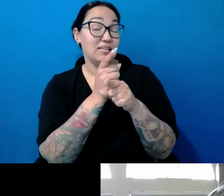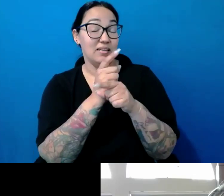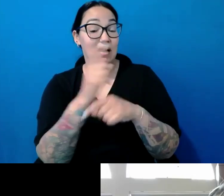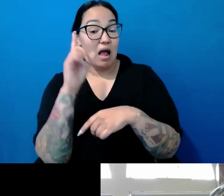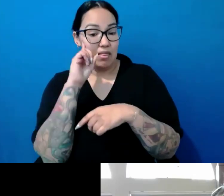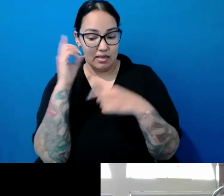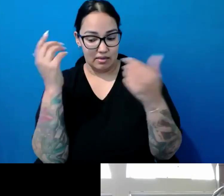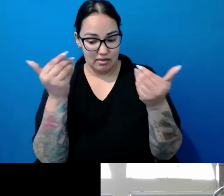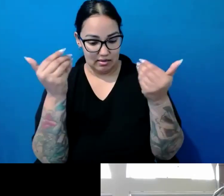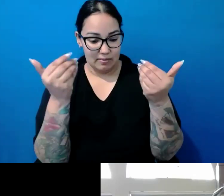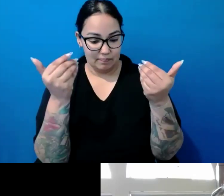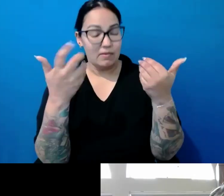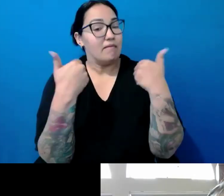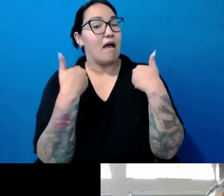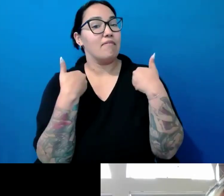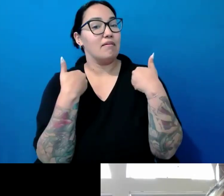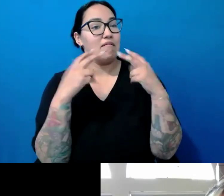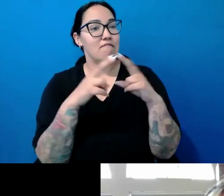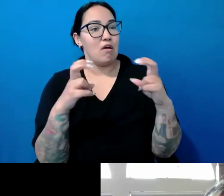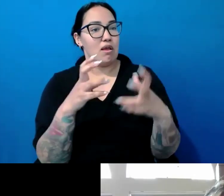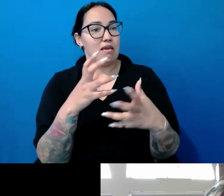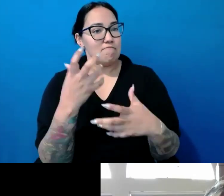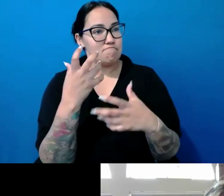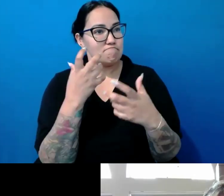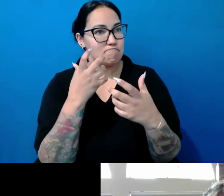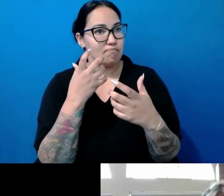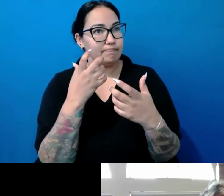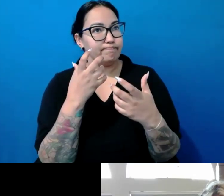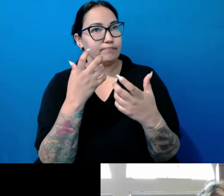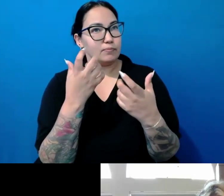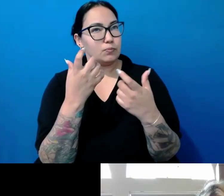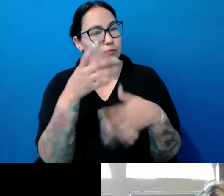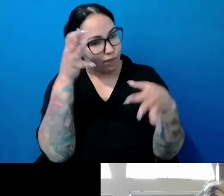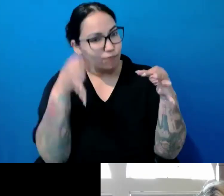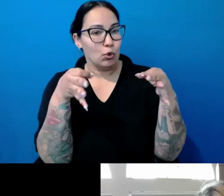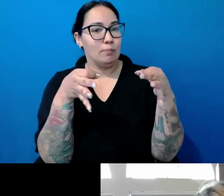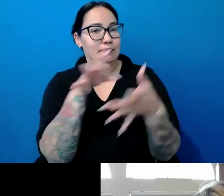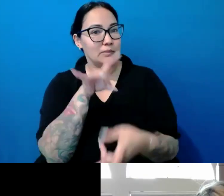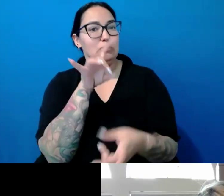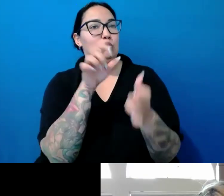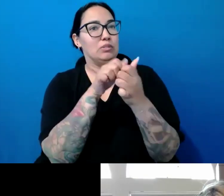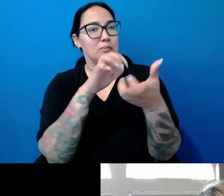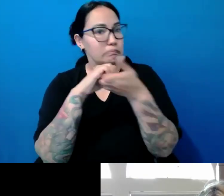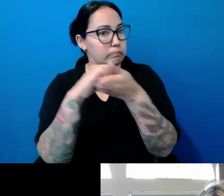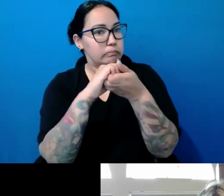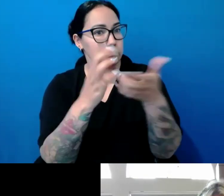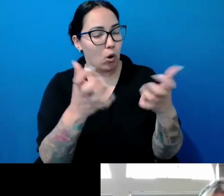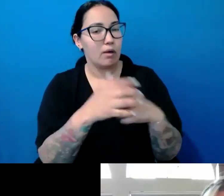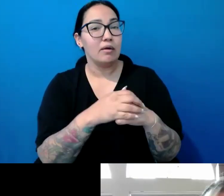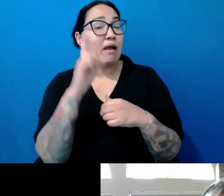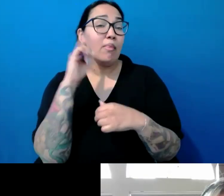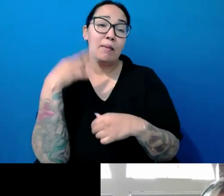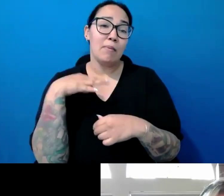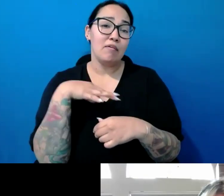just having a very firm spirit of collaboration. And, I think we've seen a lot of benefit to creating